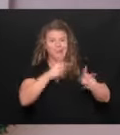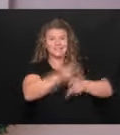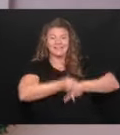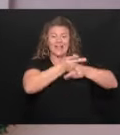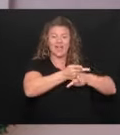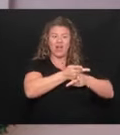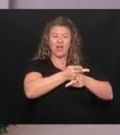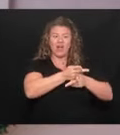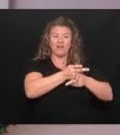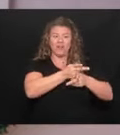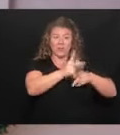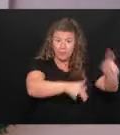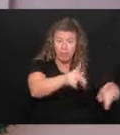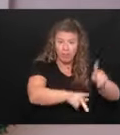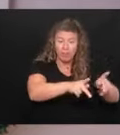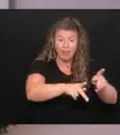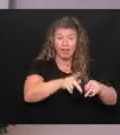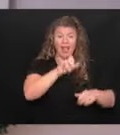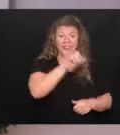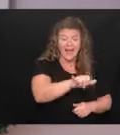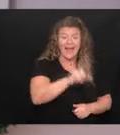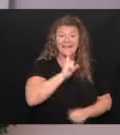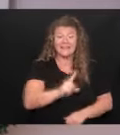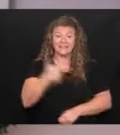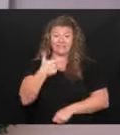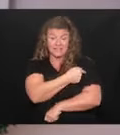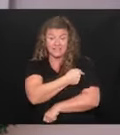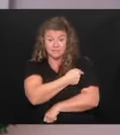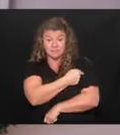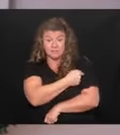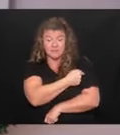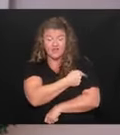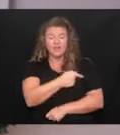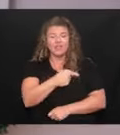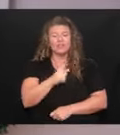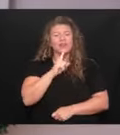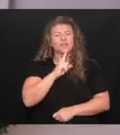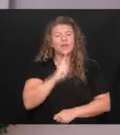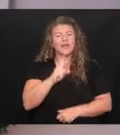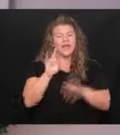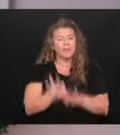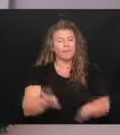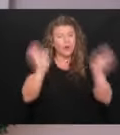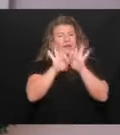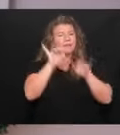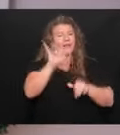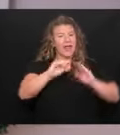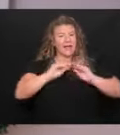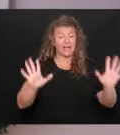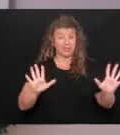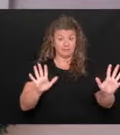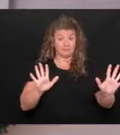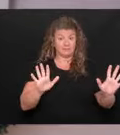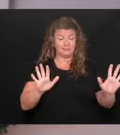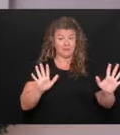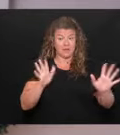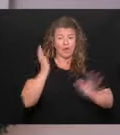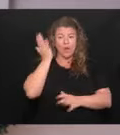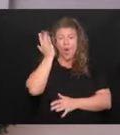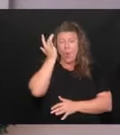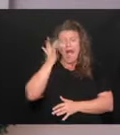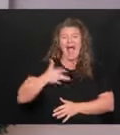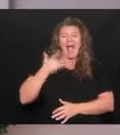are vaccines. And I think that it's really important that I say it that clearly, because people are confused about the